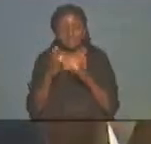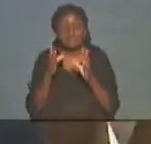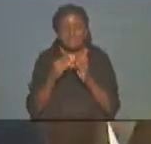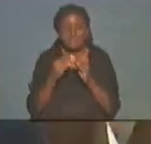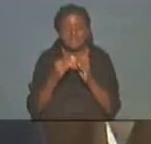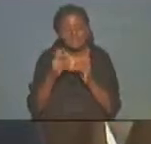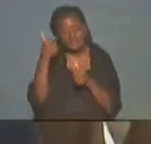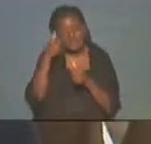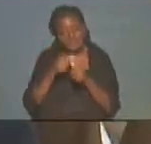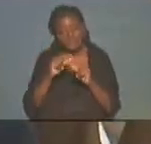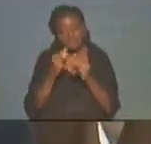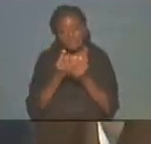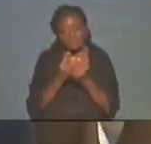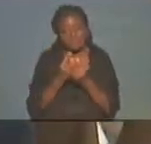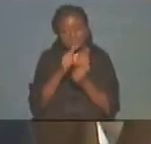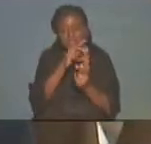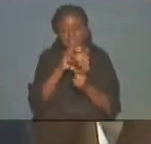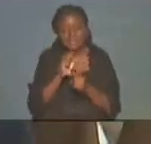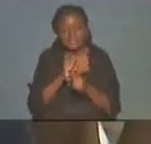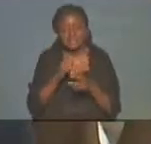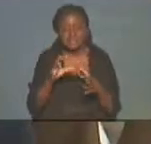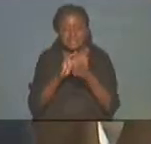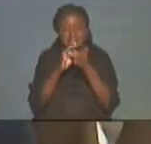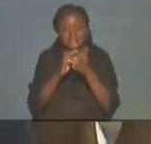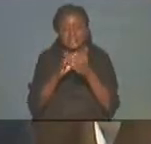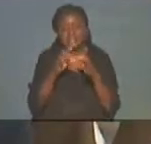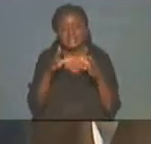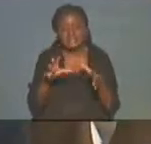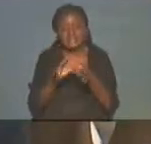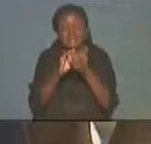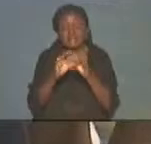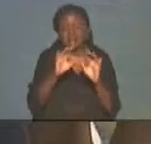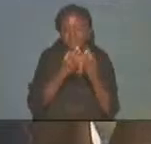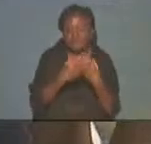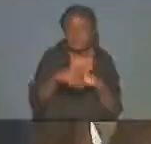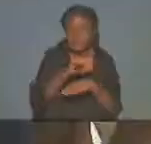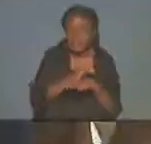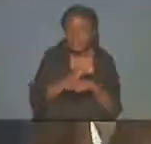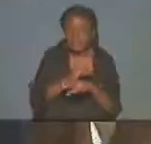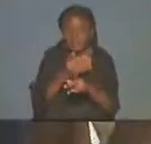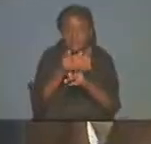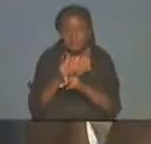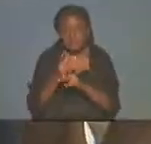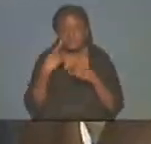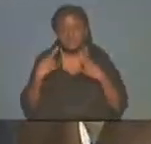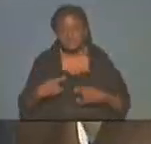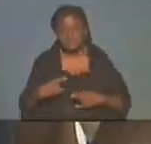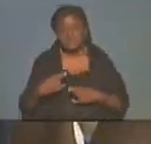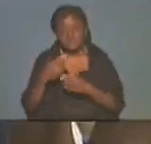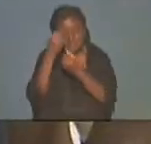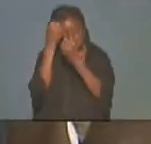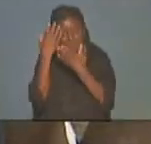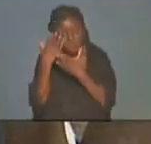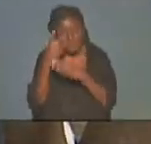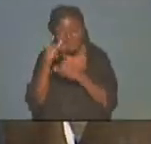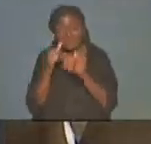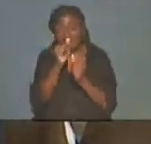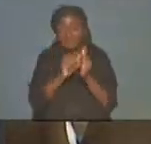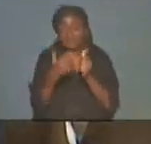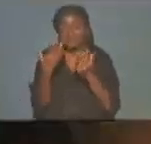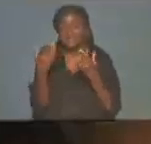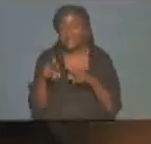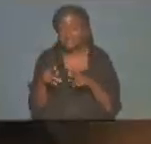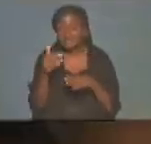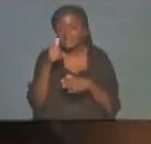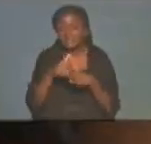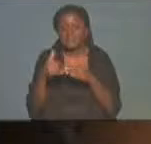group that ZNS has been the link that connects the Family Islands, keeping residents informed on everything happening in the country. He